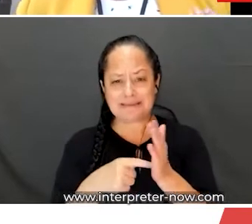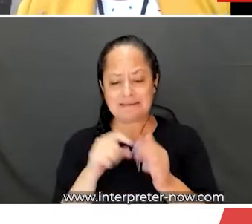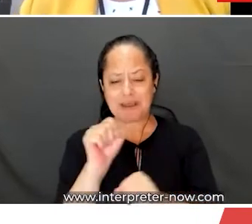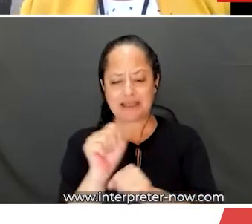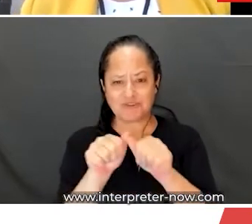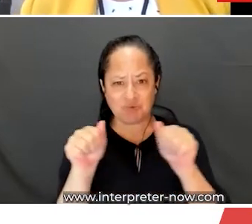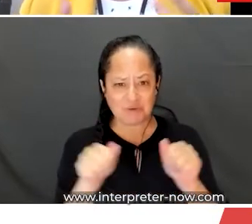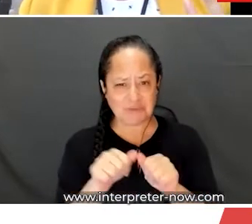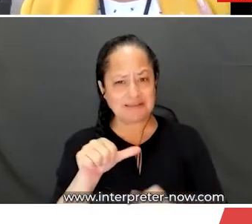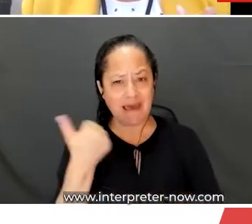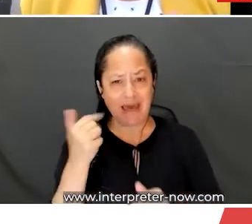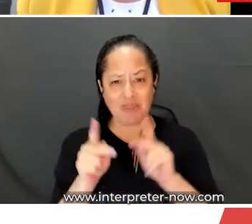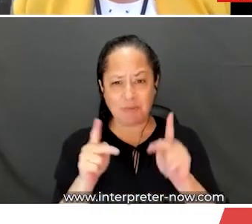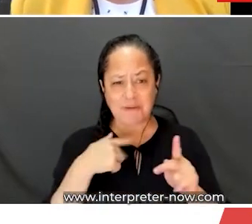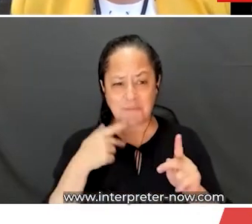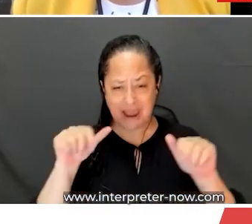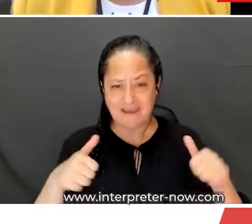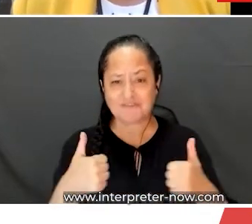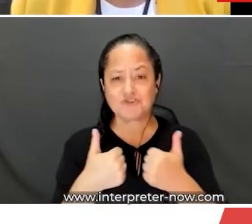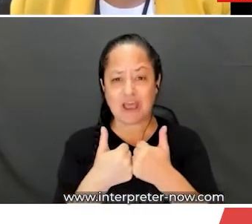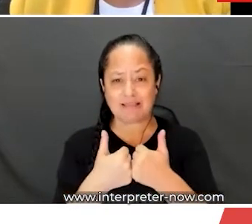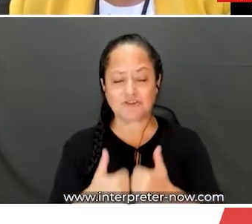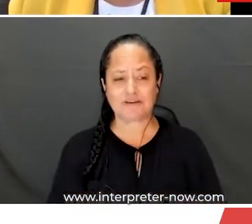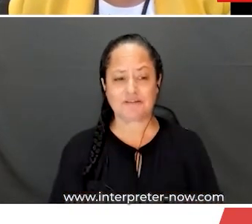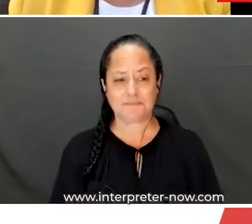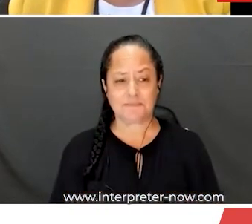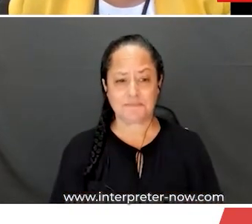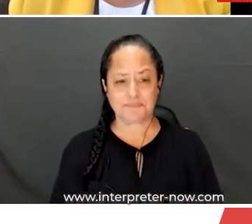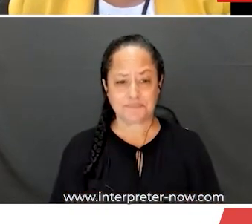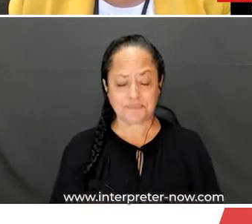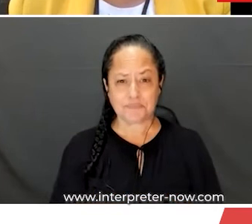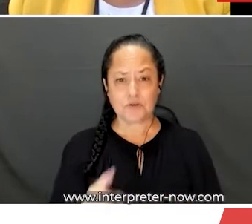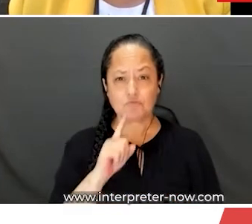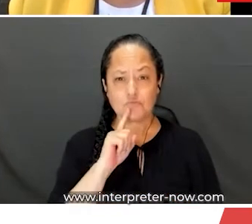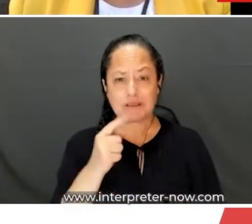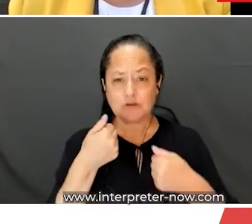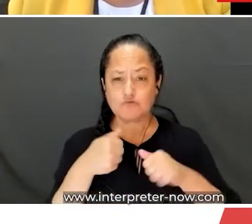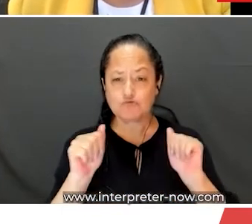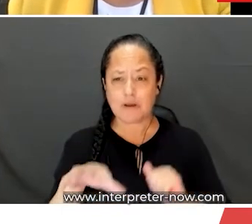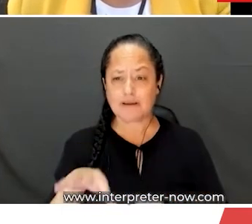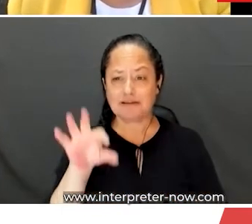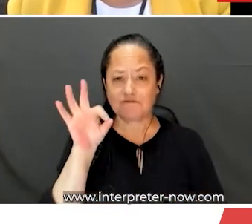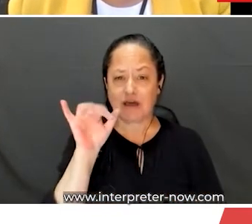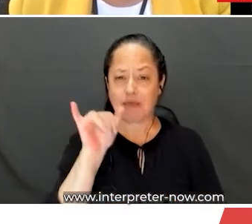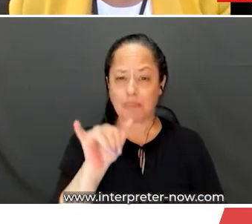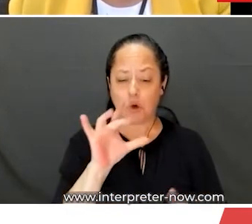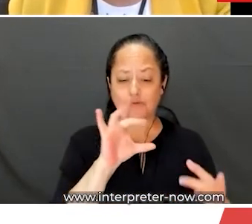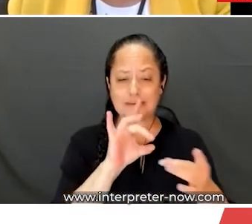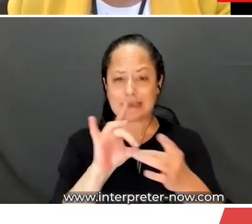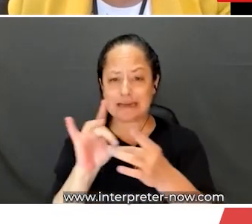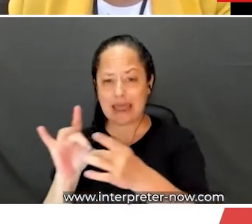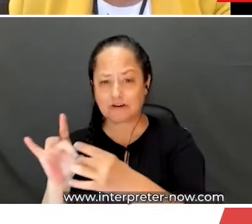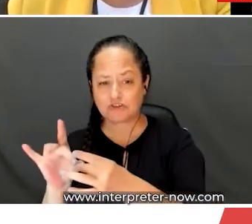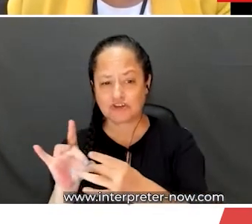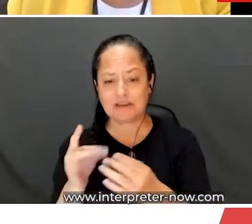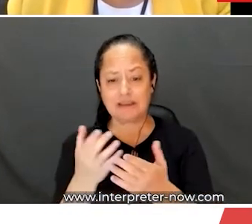as anyone else. We have challenges. And so I think really trying to find those connections and those things that we